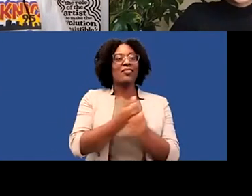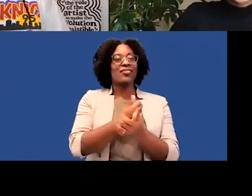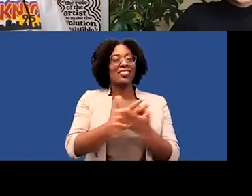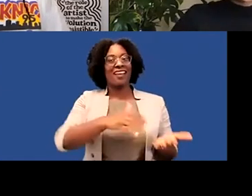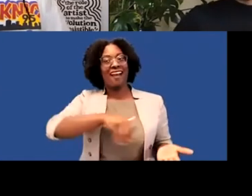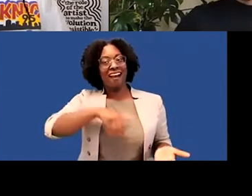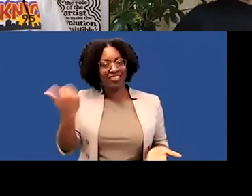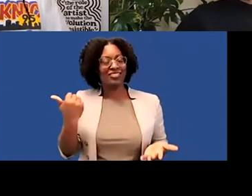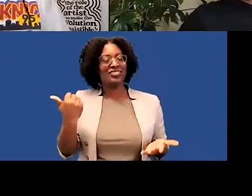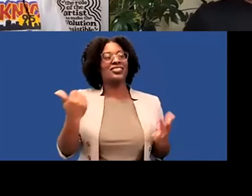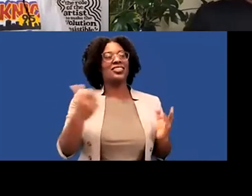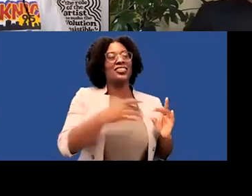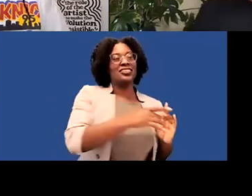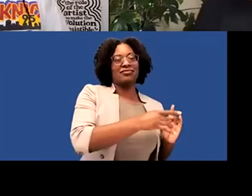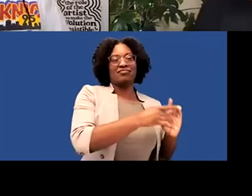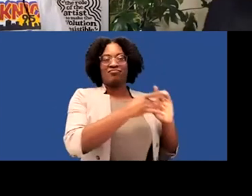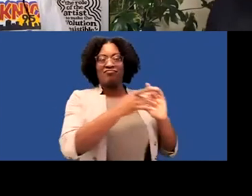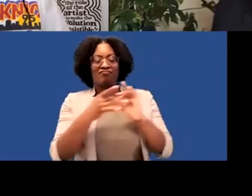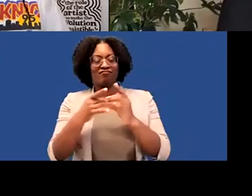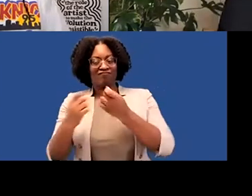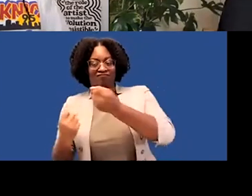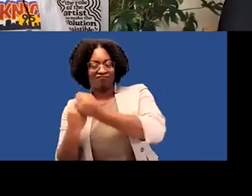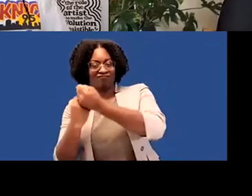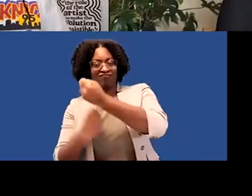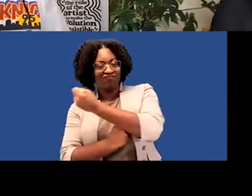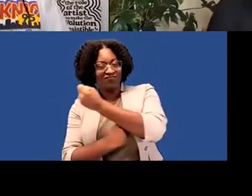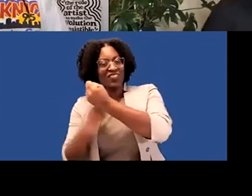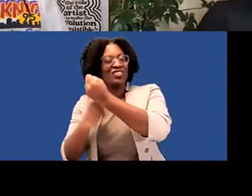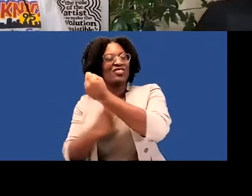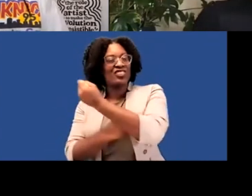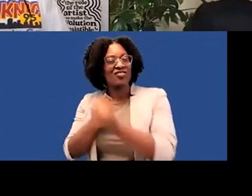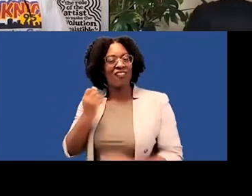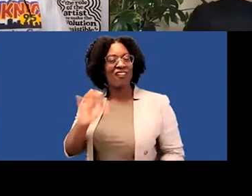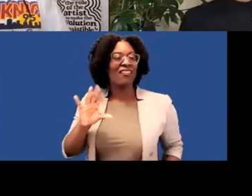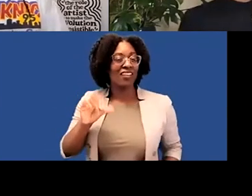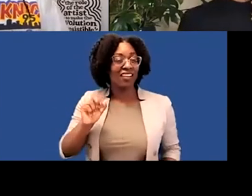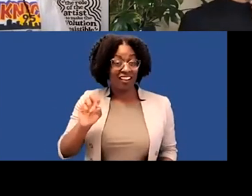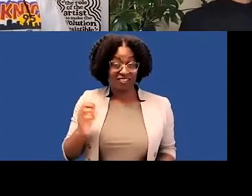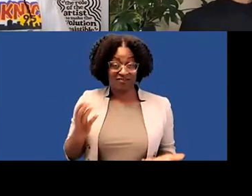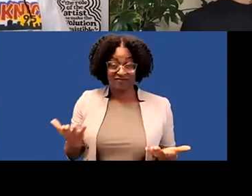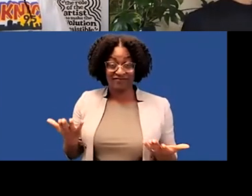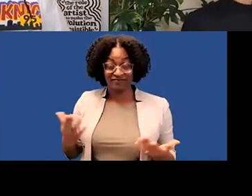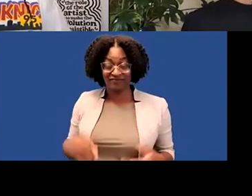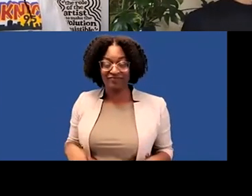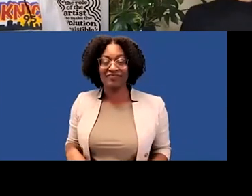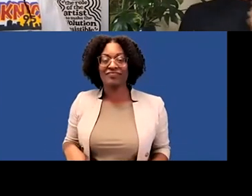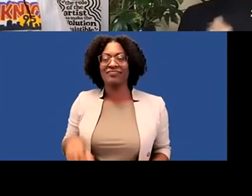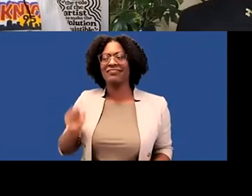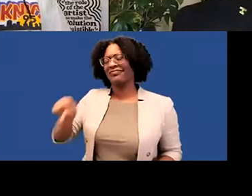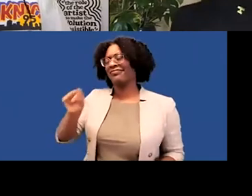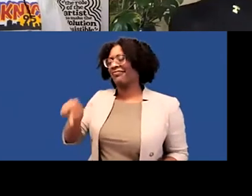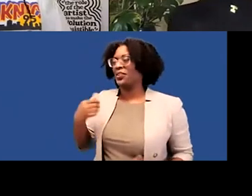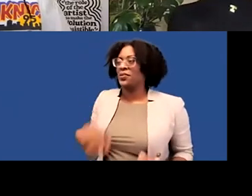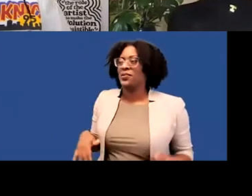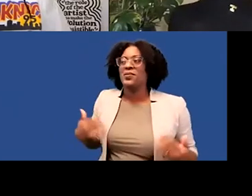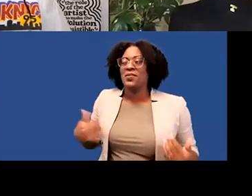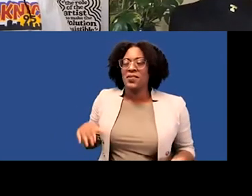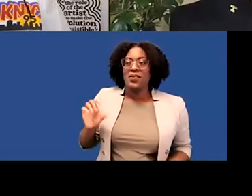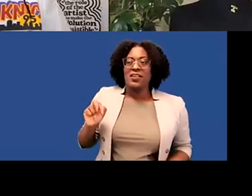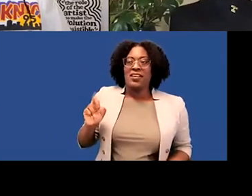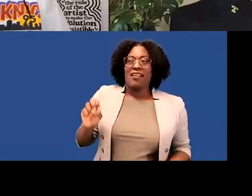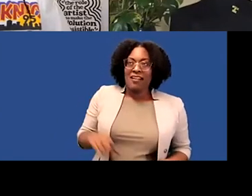Yeah, care. Yeah, I mean, I feel